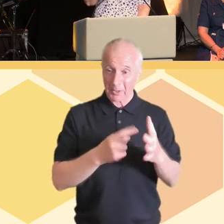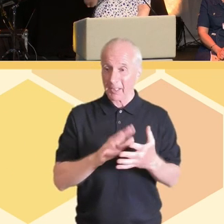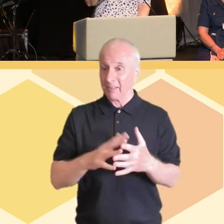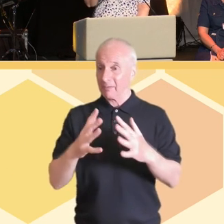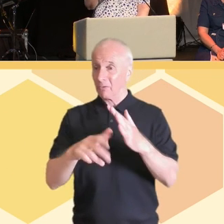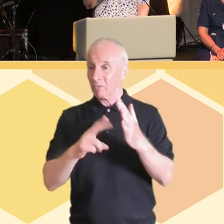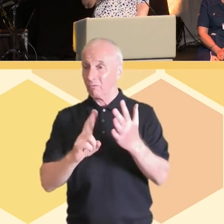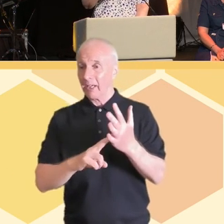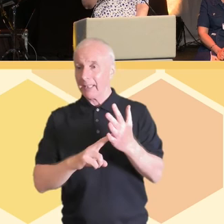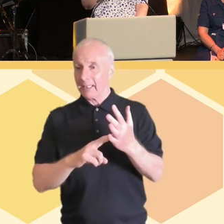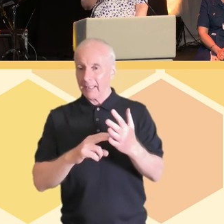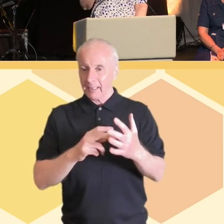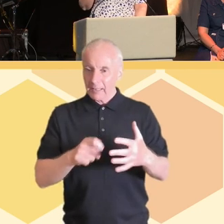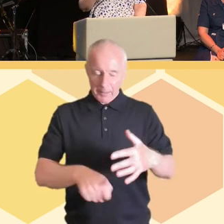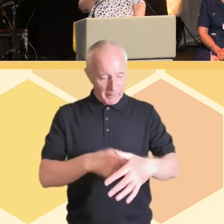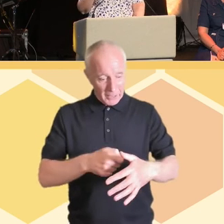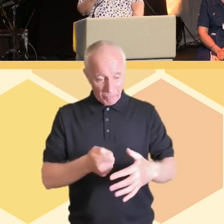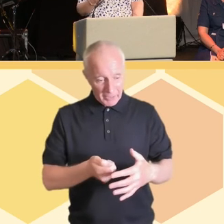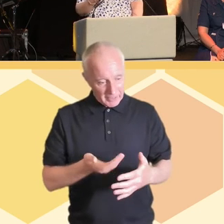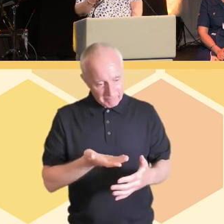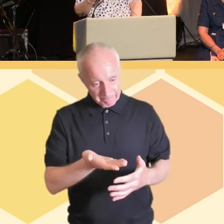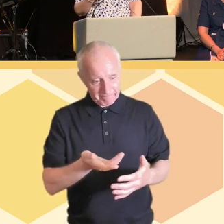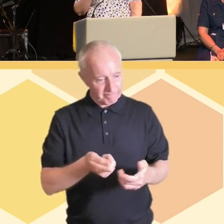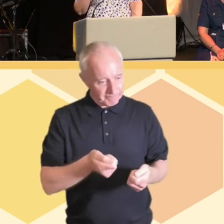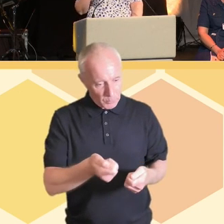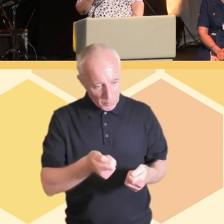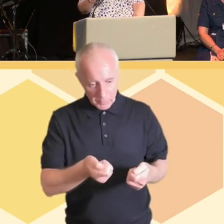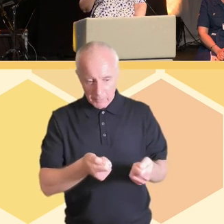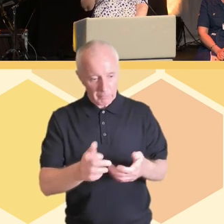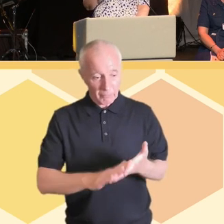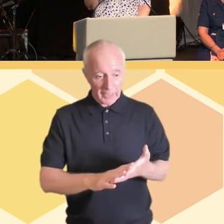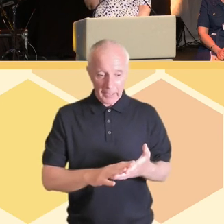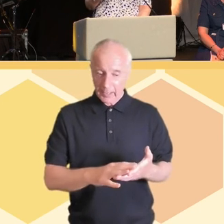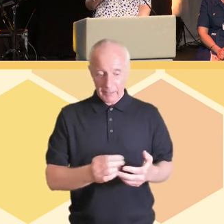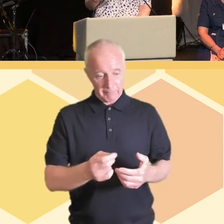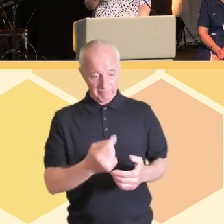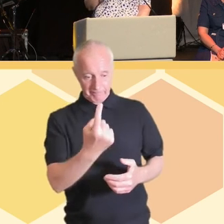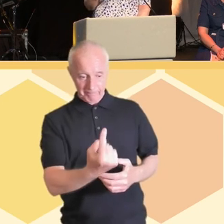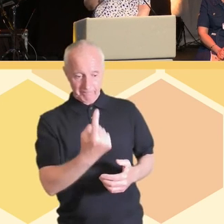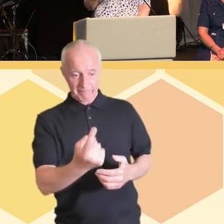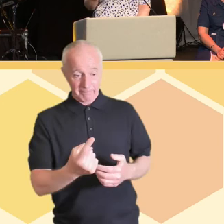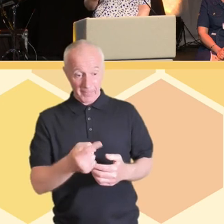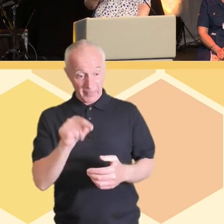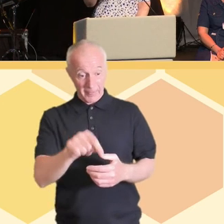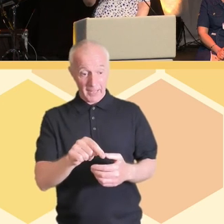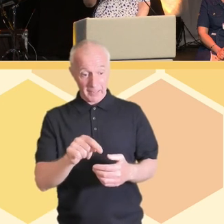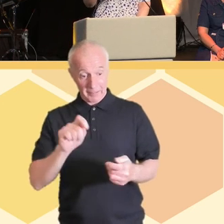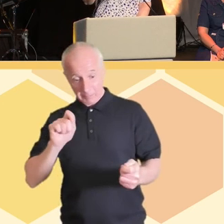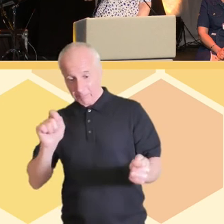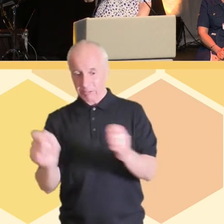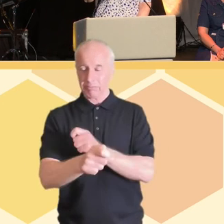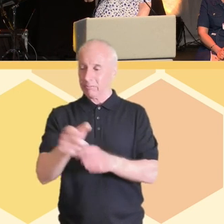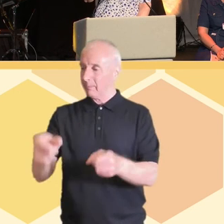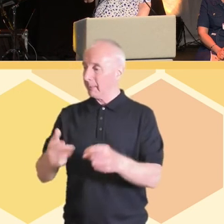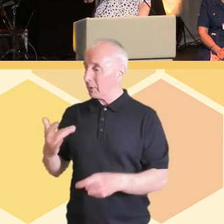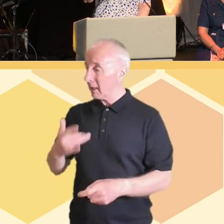just one project aiming at empowering individuals and changing lives and prospects through that initiative. And again, it's